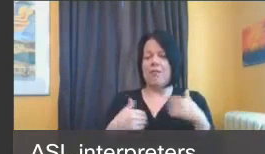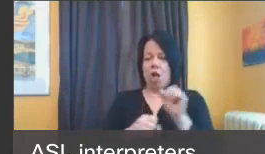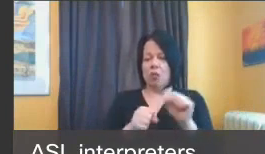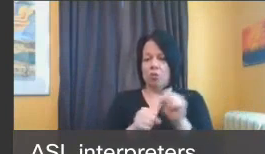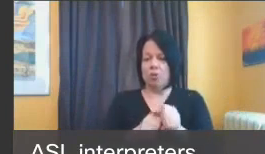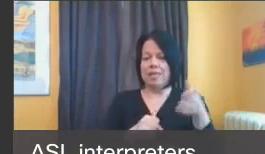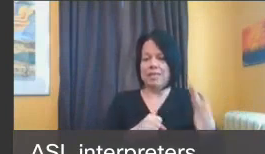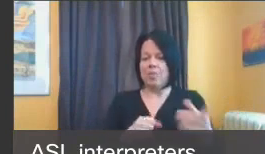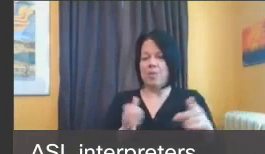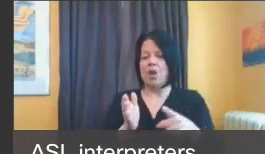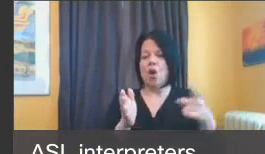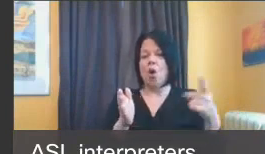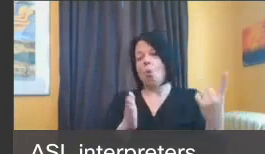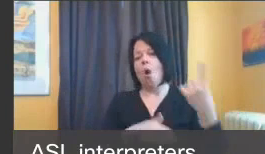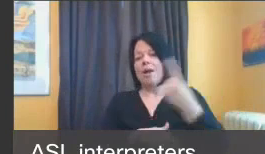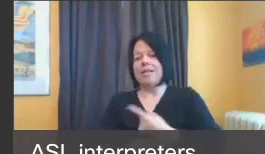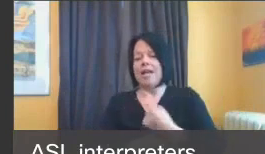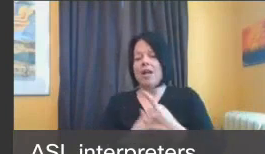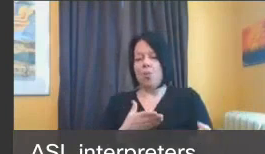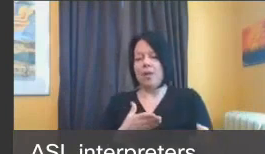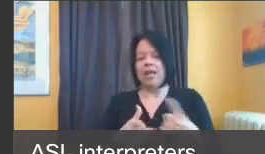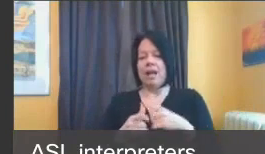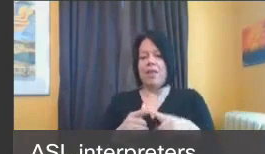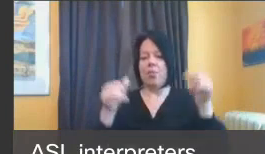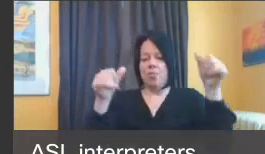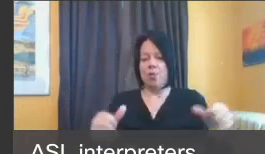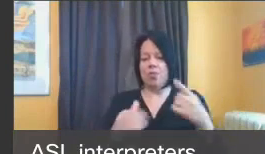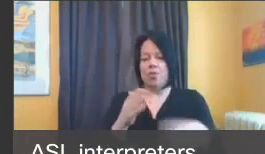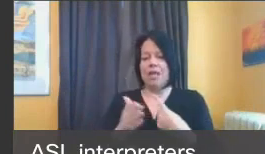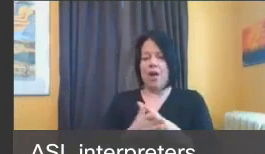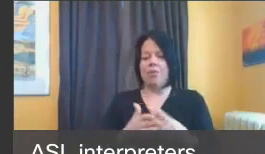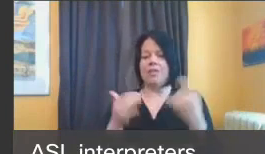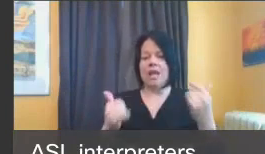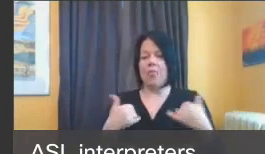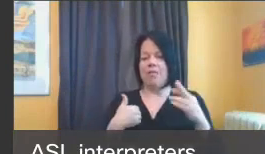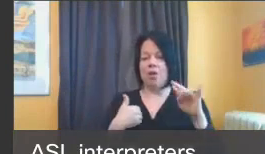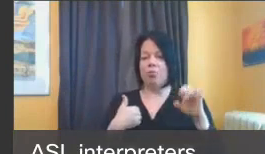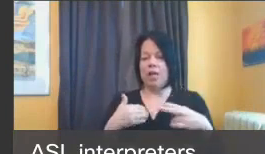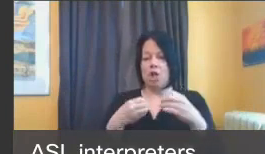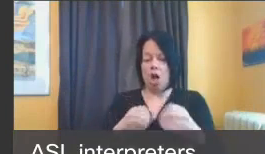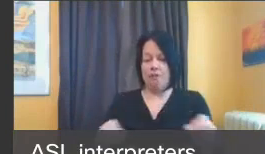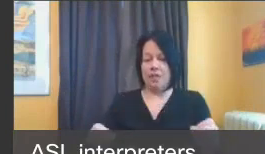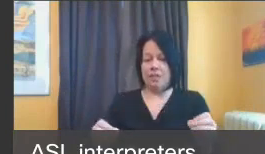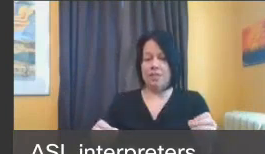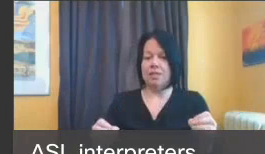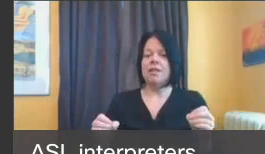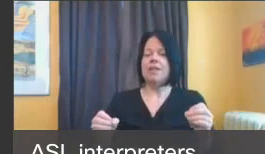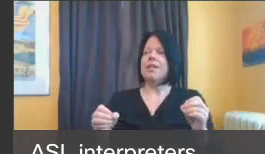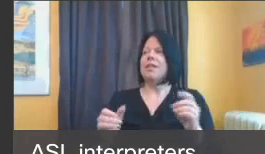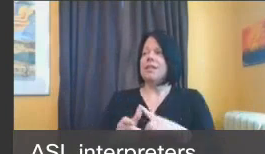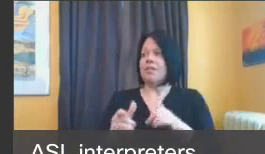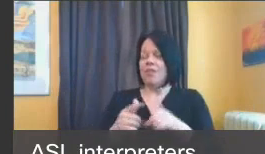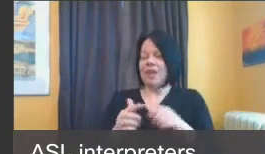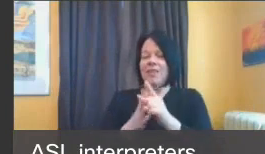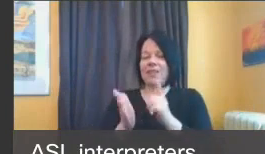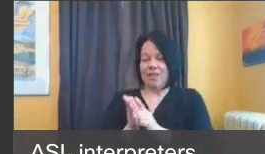say, 1 day a week. So that, and we post these hours up and say, okay, we have a branch office now. So then the